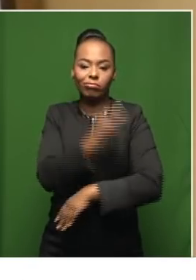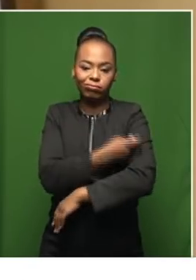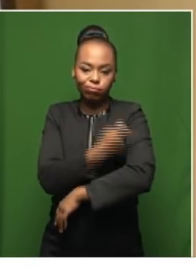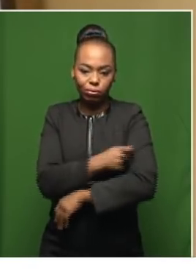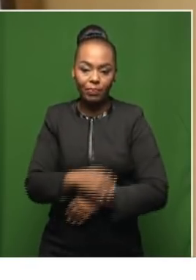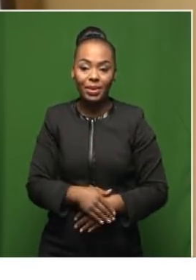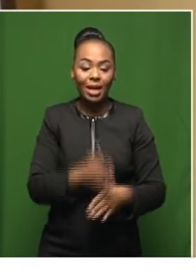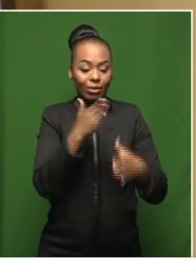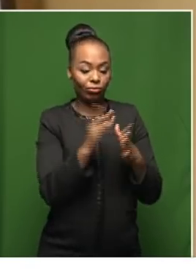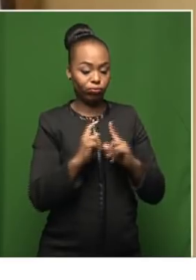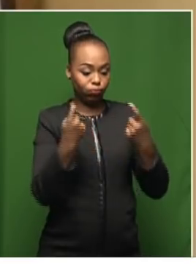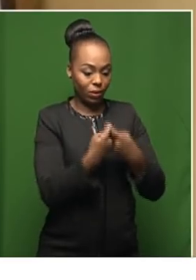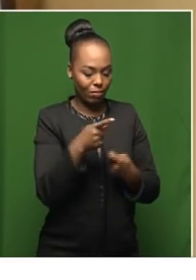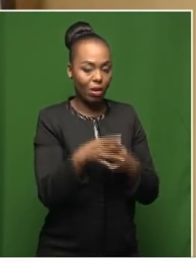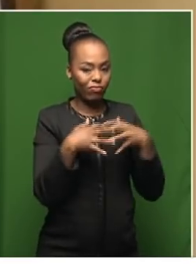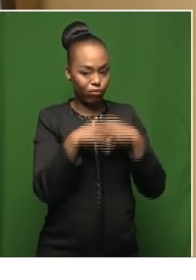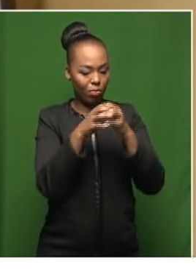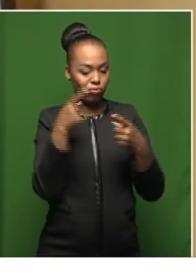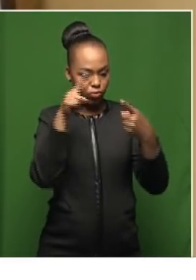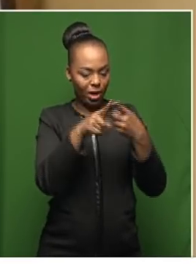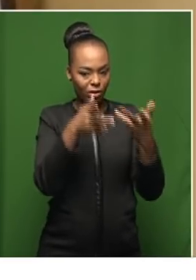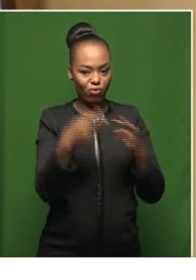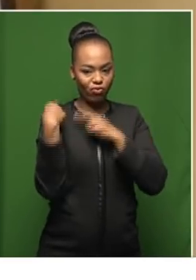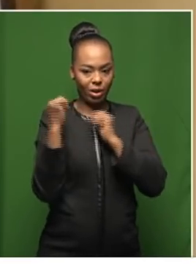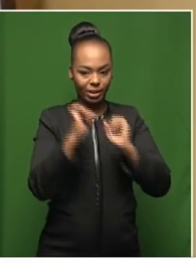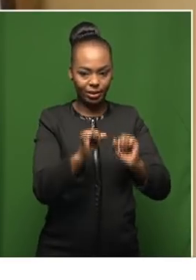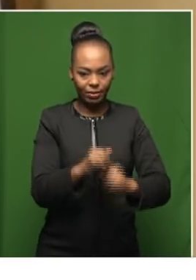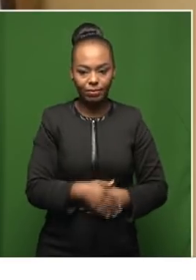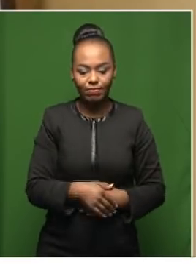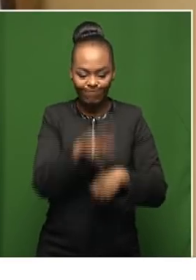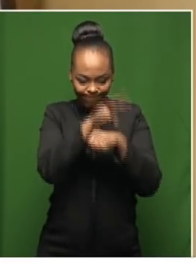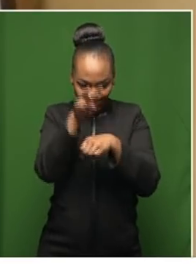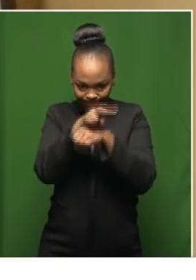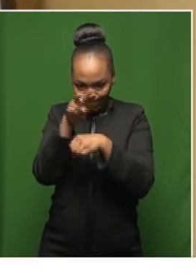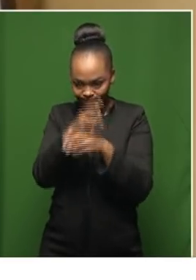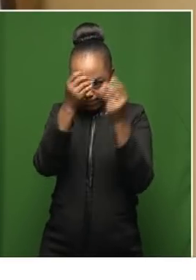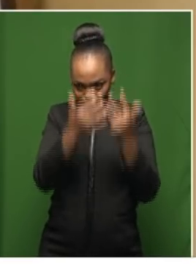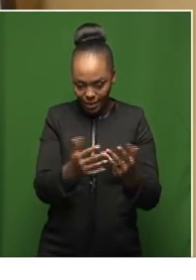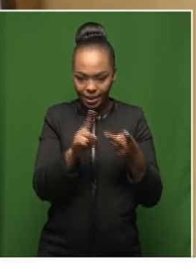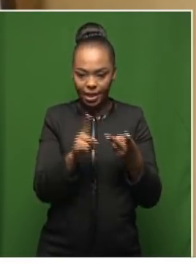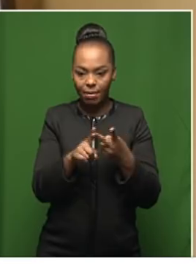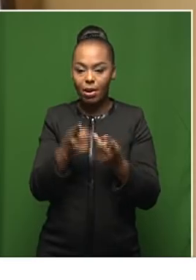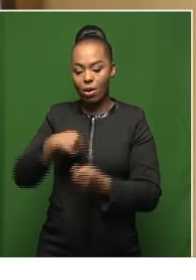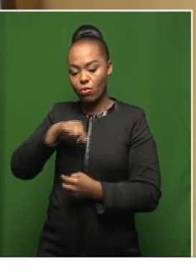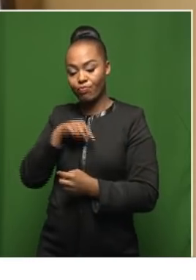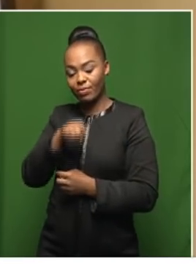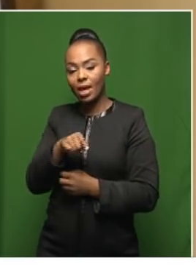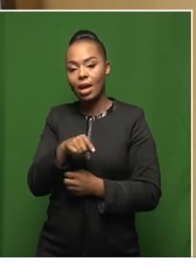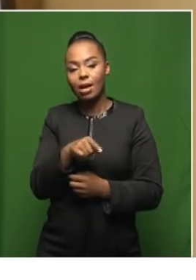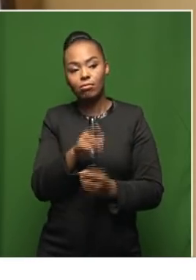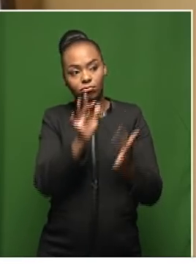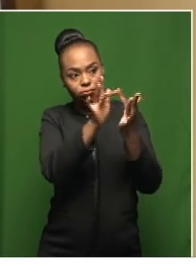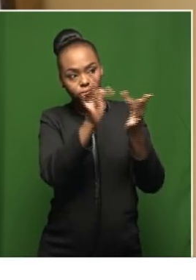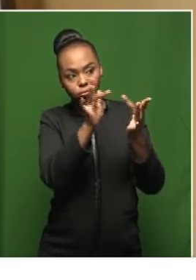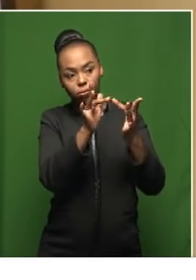set up at that point, and therefore that team's duty was to approach the medical aids and then all the